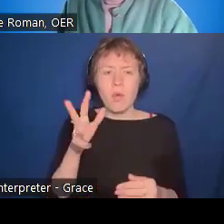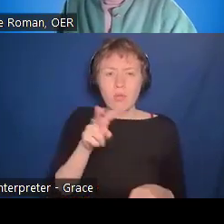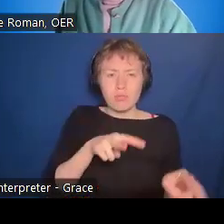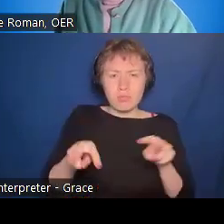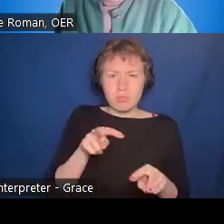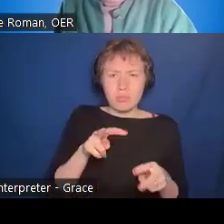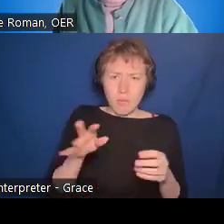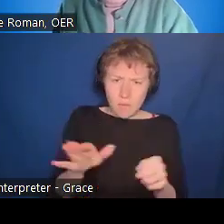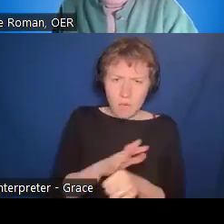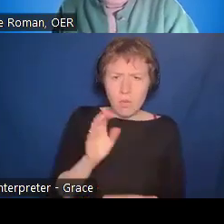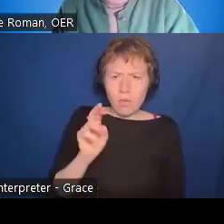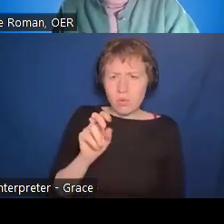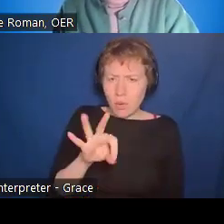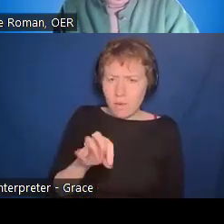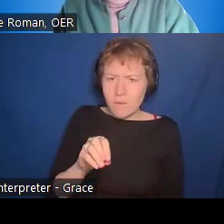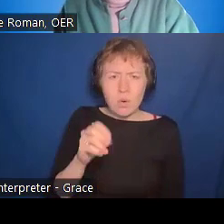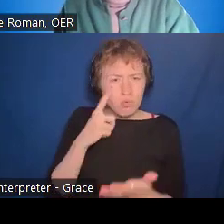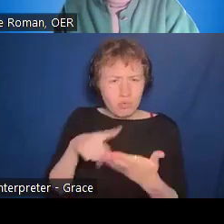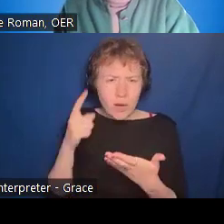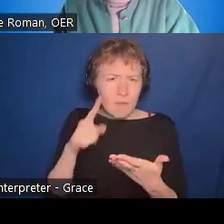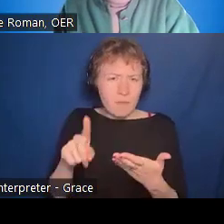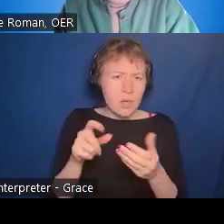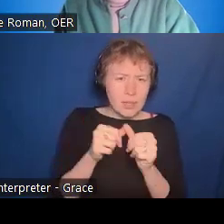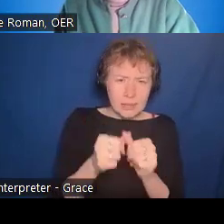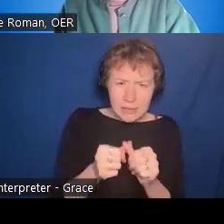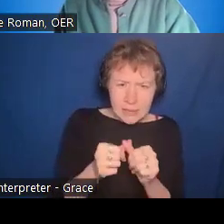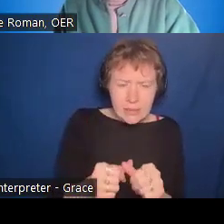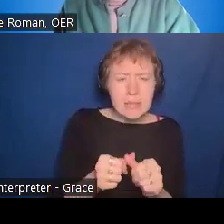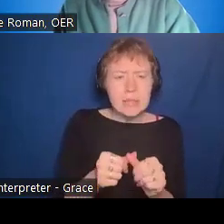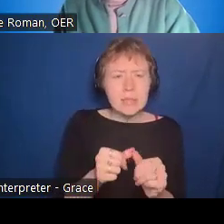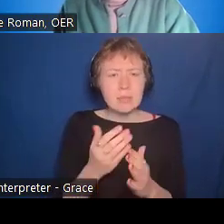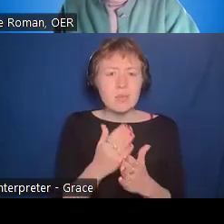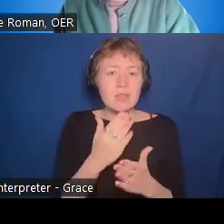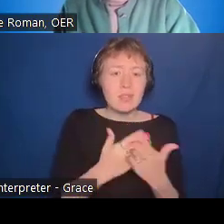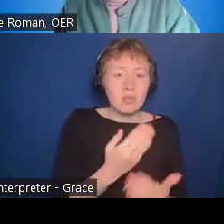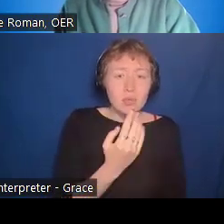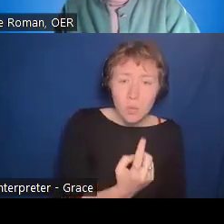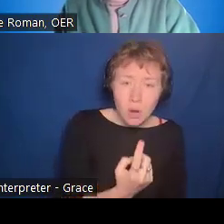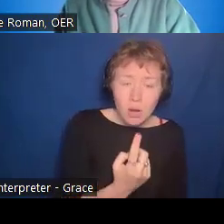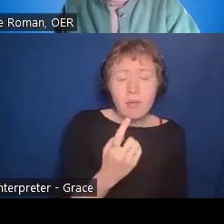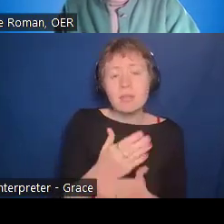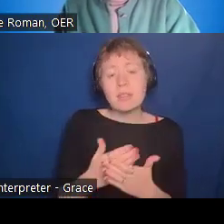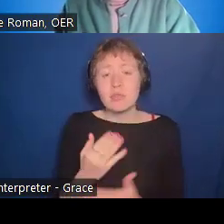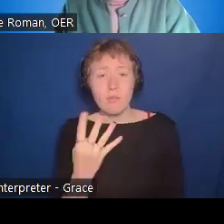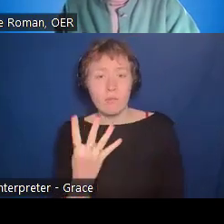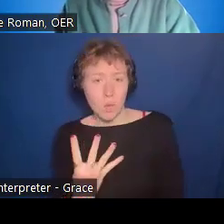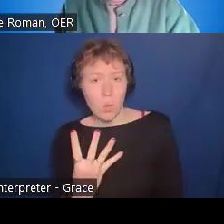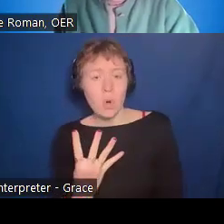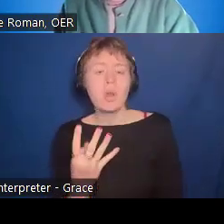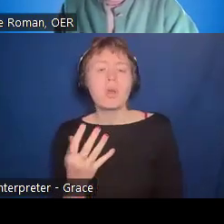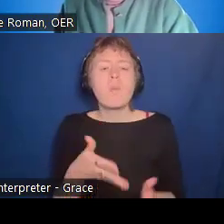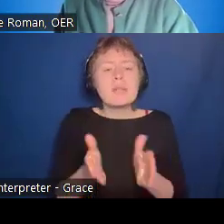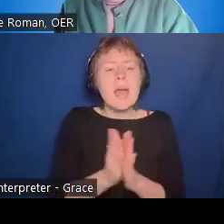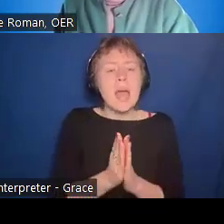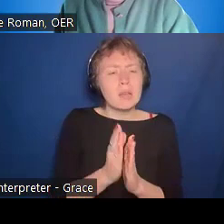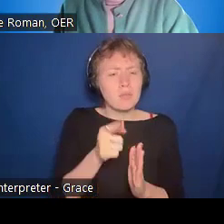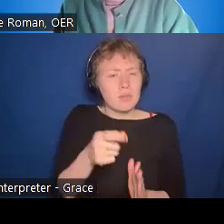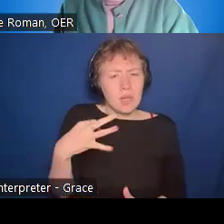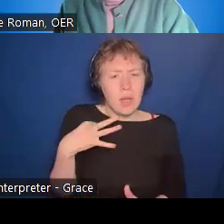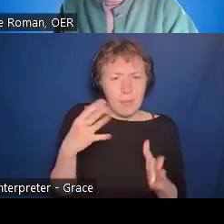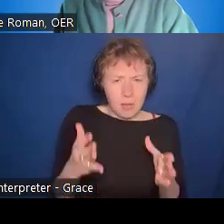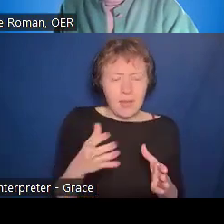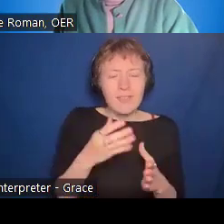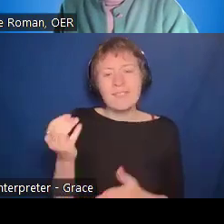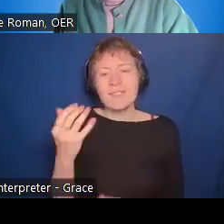for consistencies between sections 1, the description, section 4, what's being asked of the applicant, and 5, the